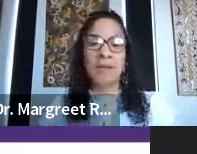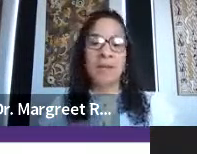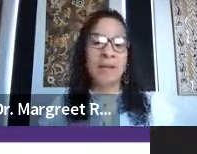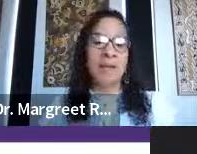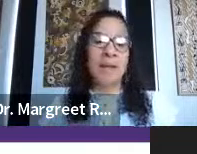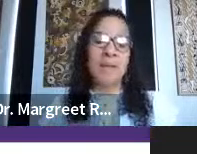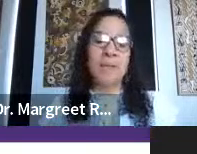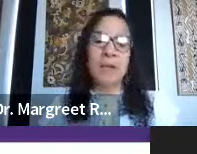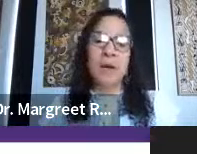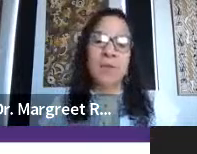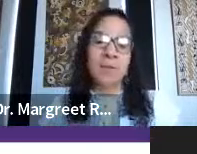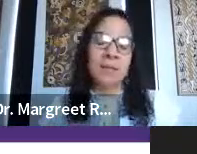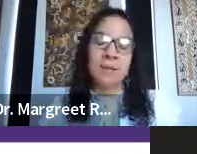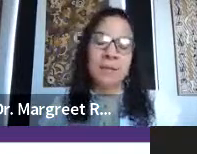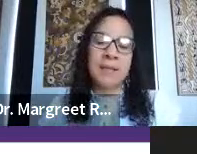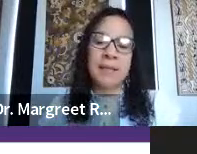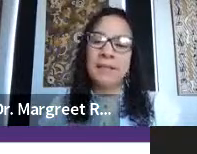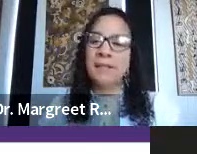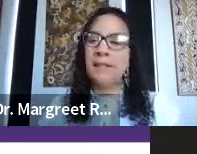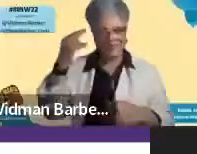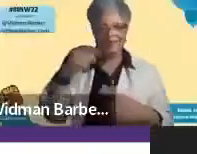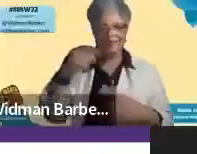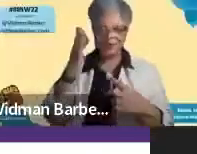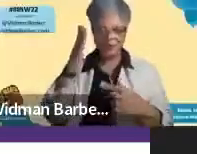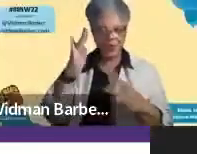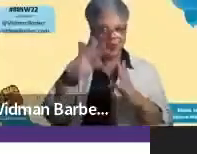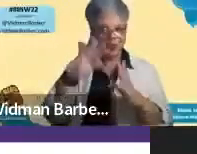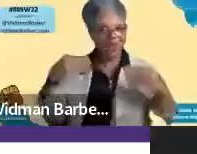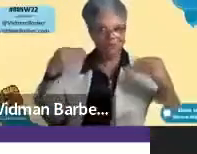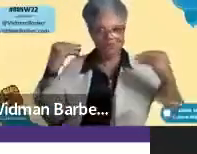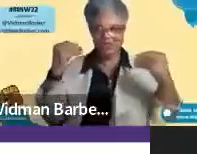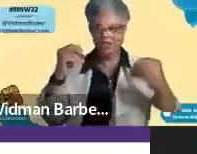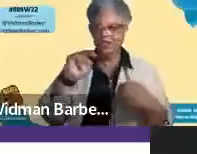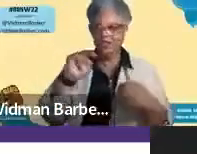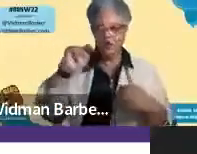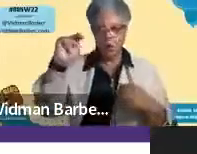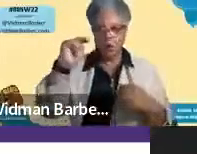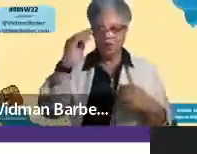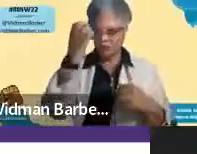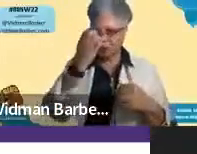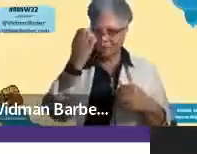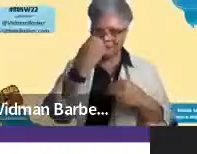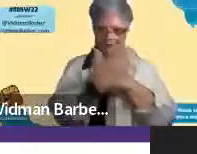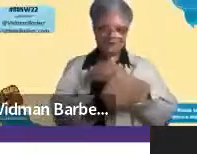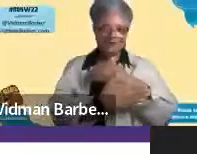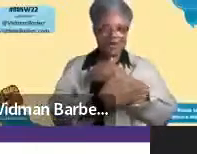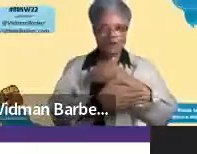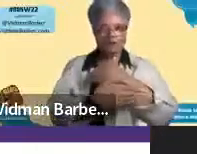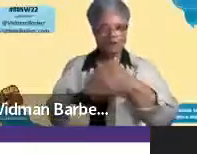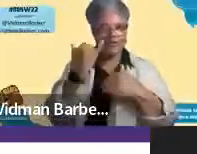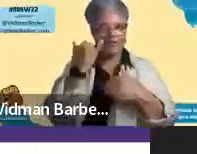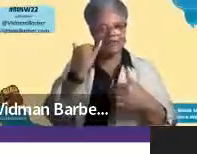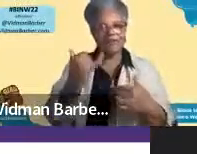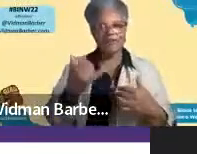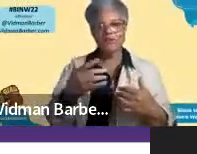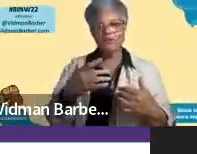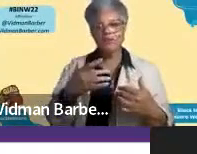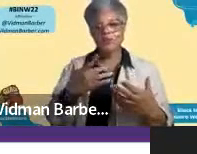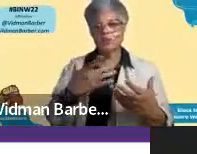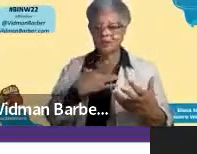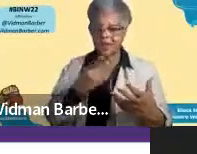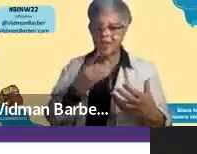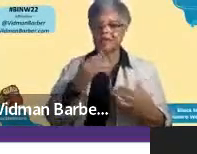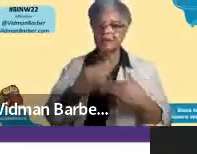and sunny. So, you know, the Netherlands is a Northern European country, and if you like beach and